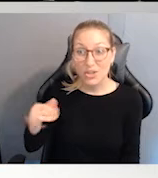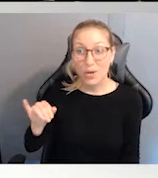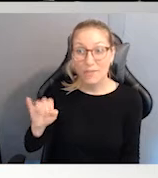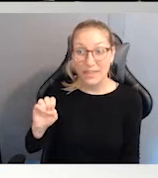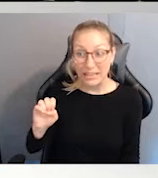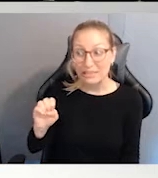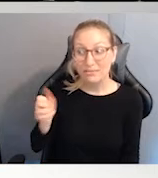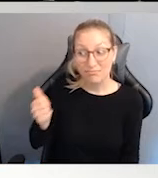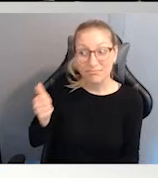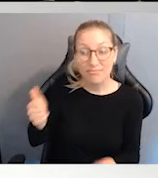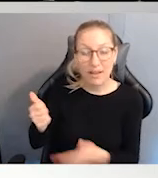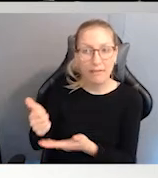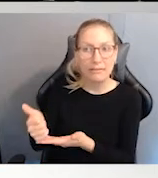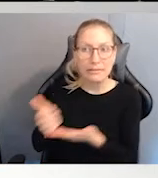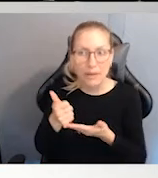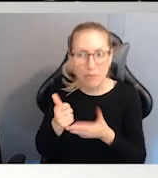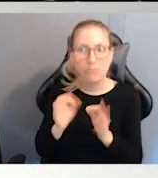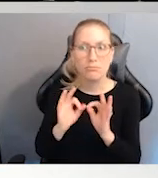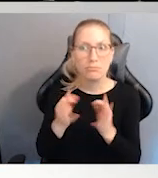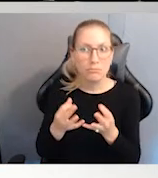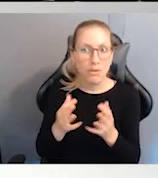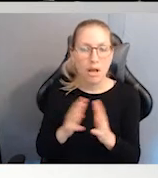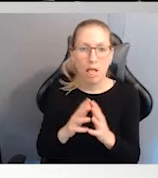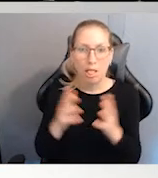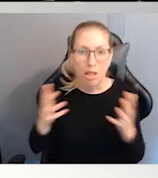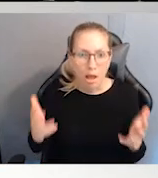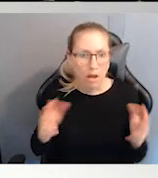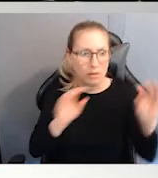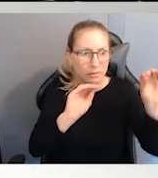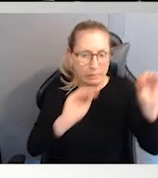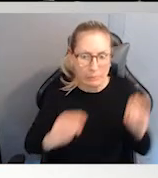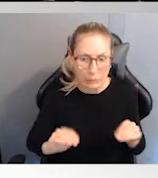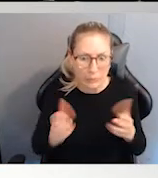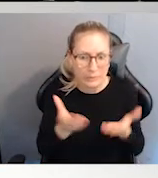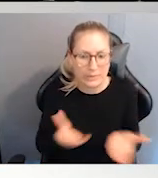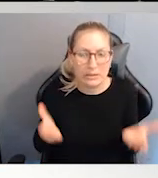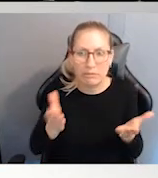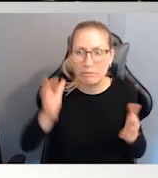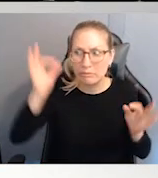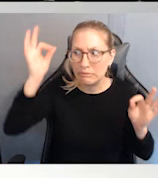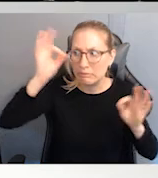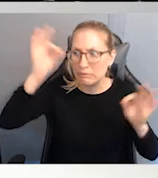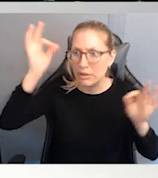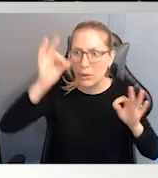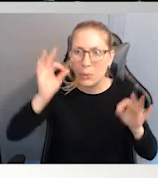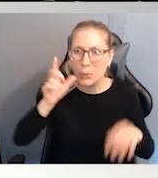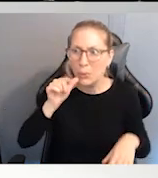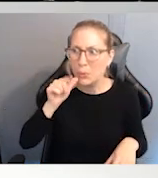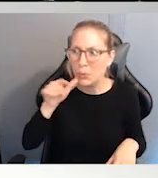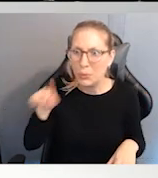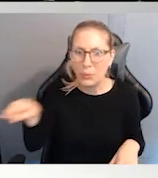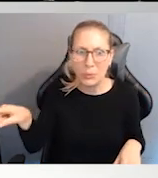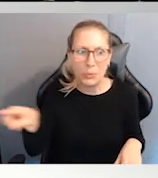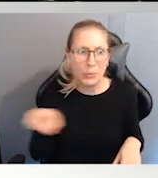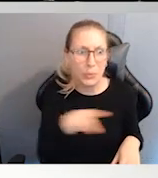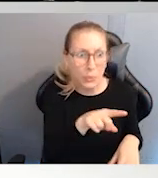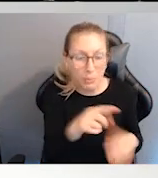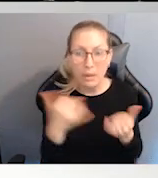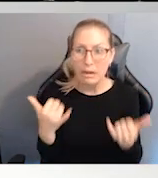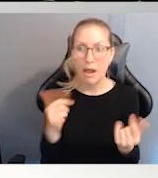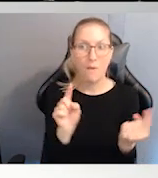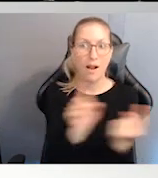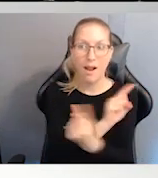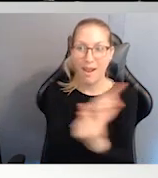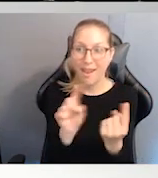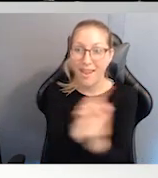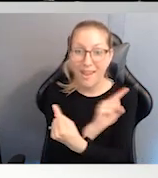we moved down here, we didn't know anybody, but then we found out about this amazing group, and it's been great. We've